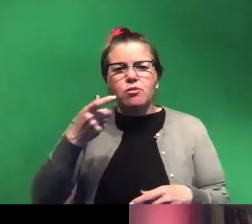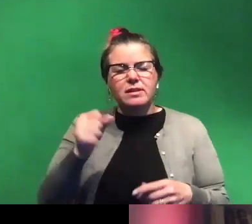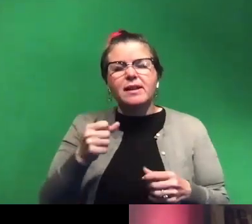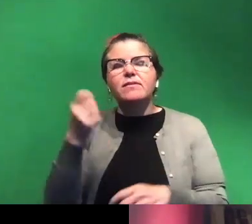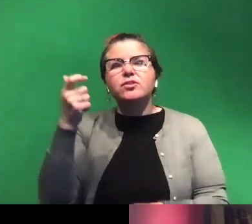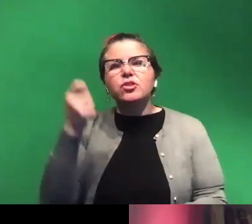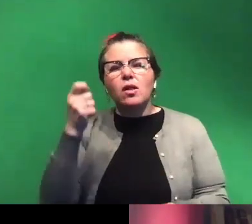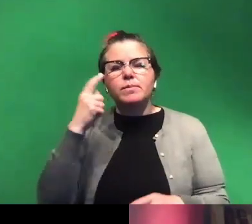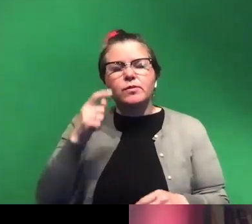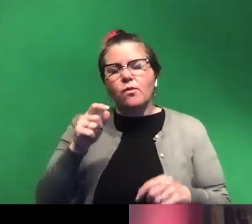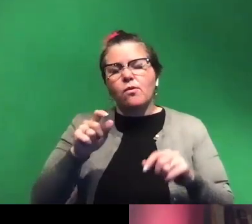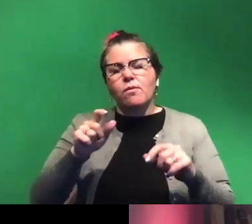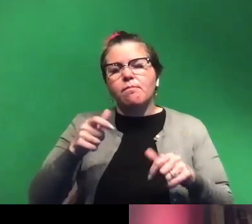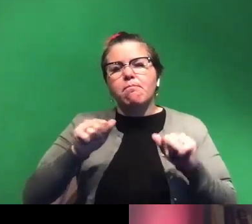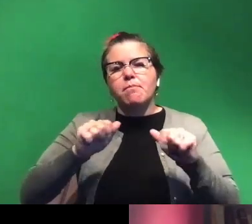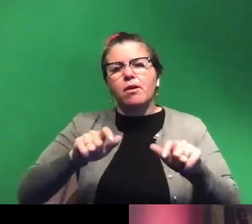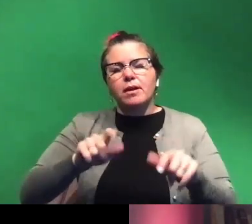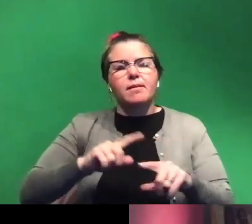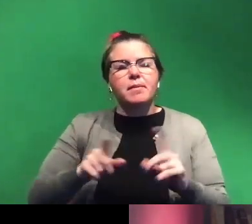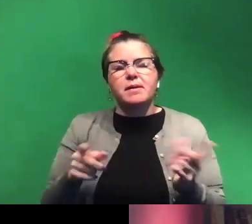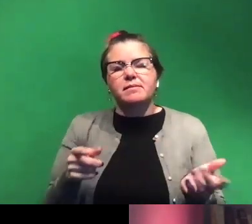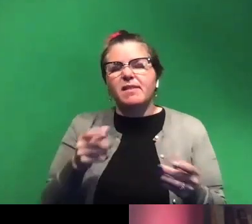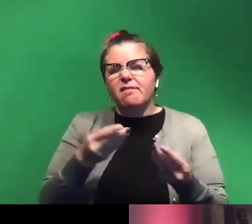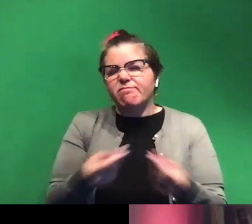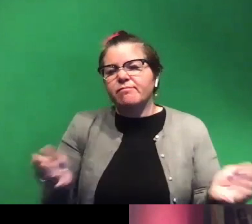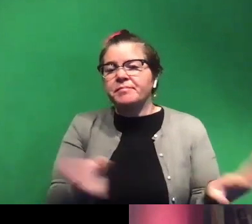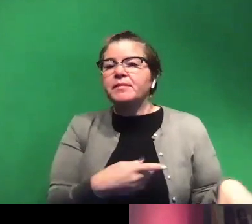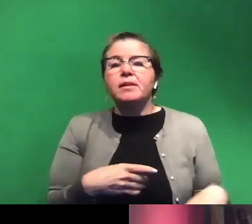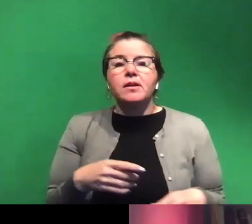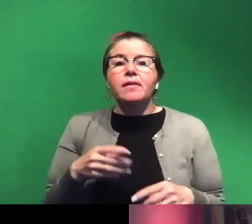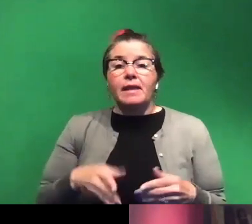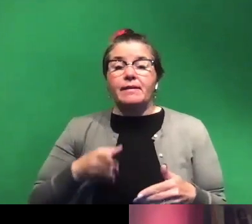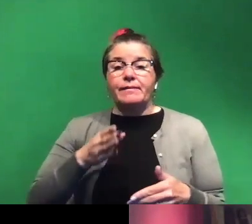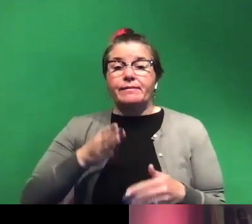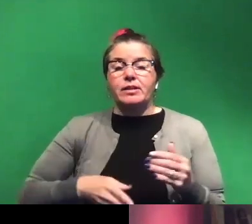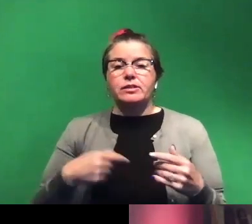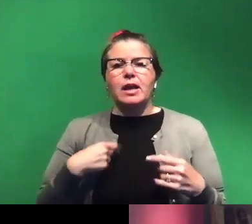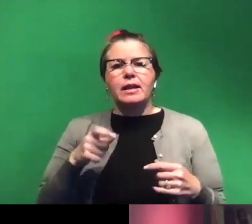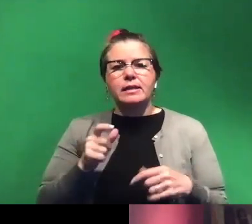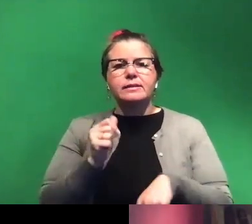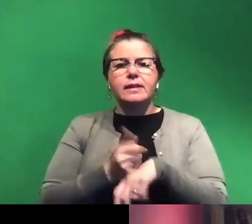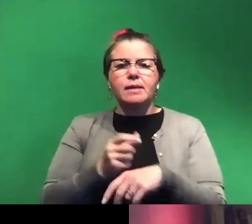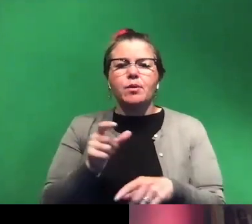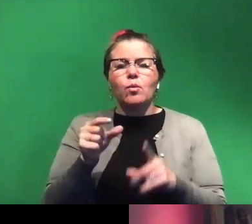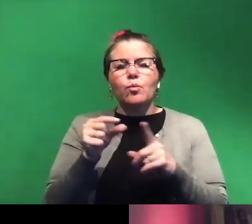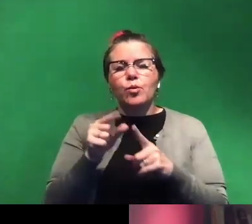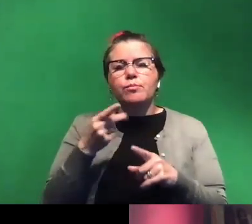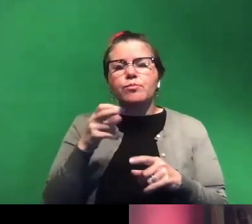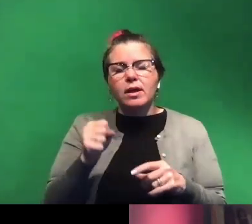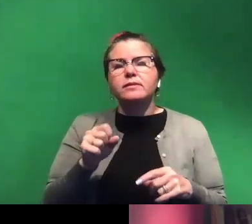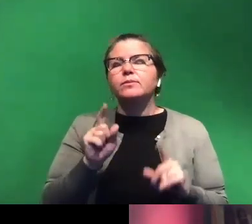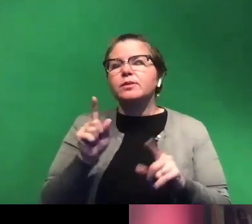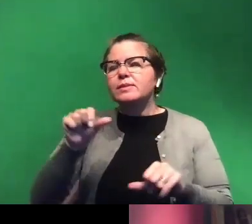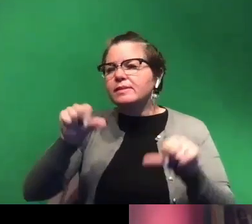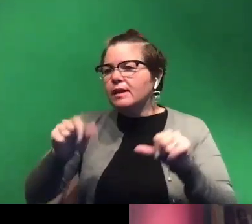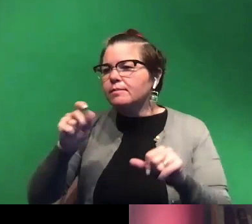blogging. But even after that ended, I was like, I need to do this. So I set up a WordPress blog and went over to scienceblogs.com after